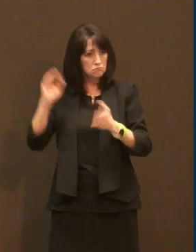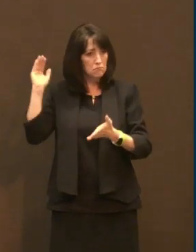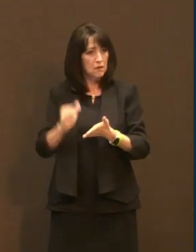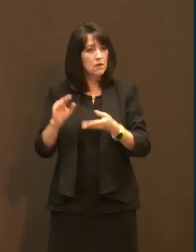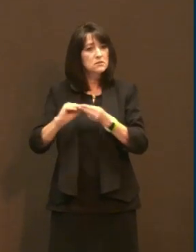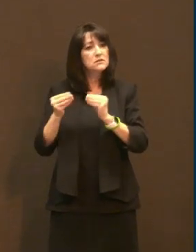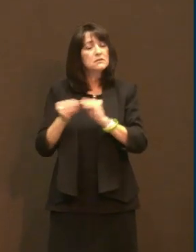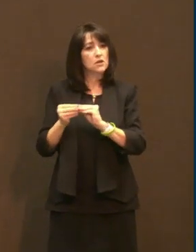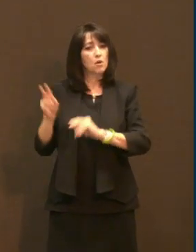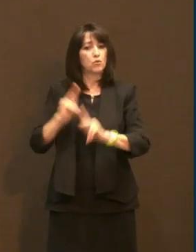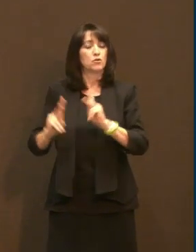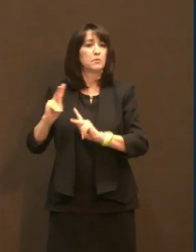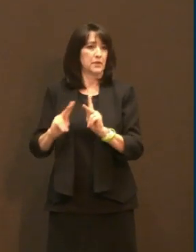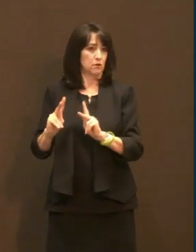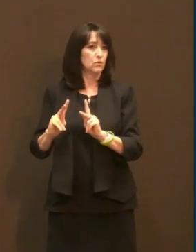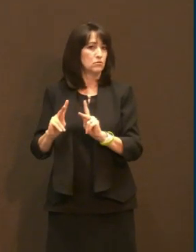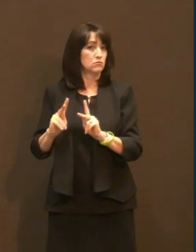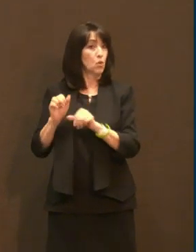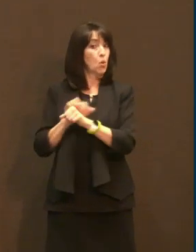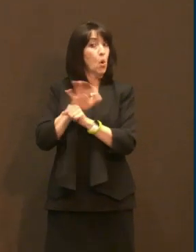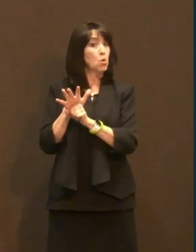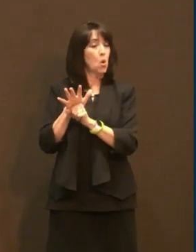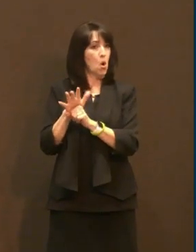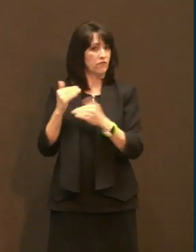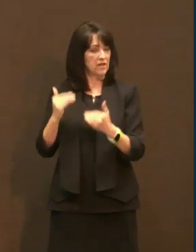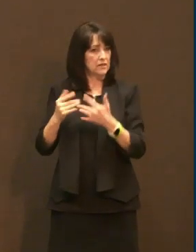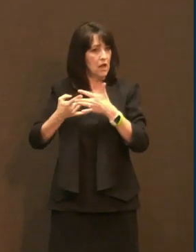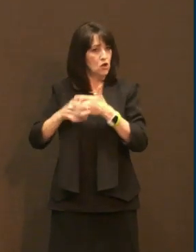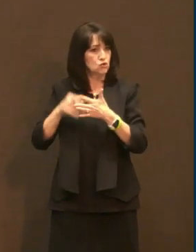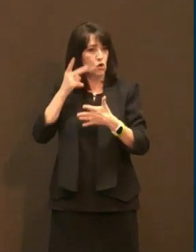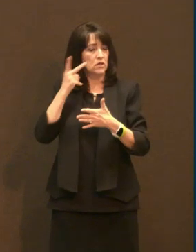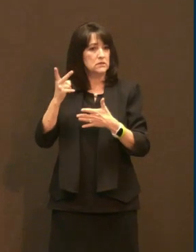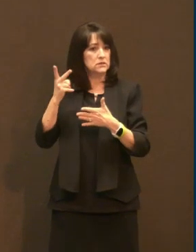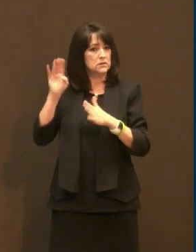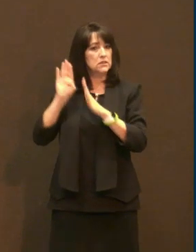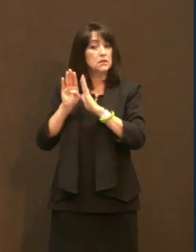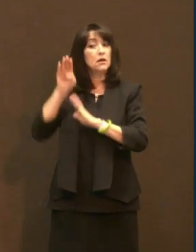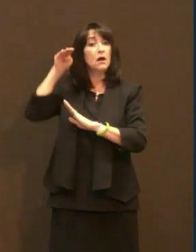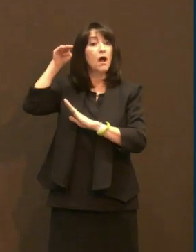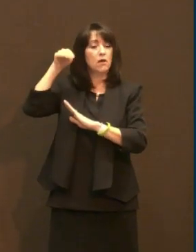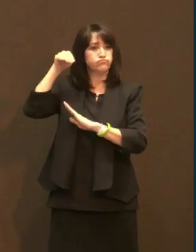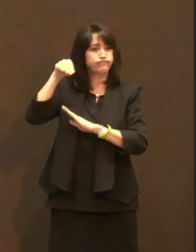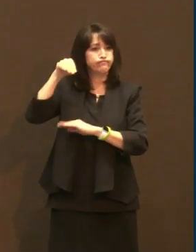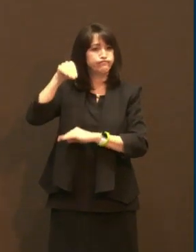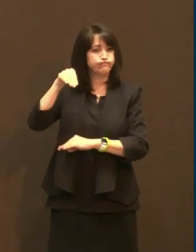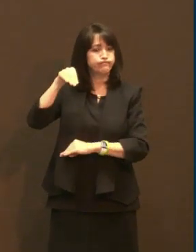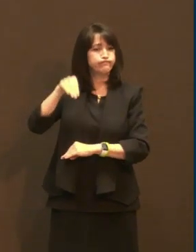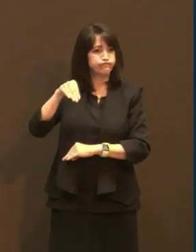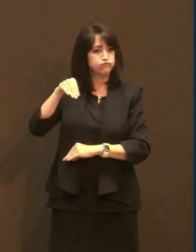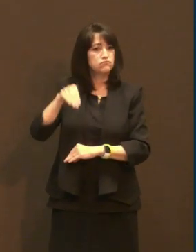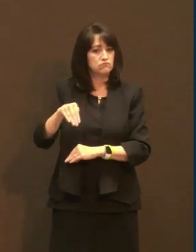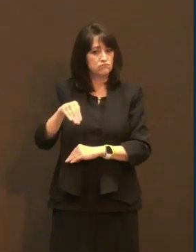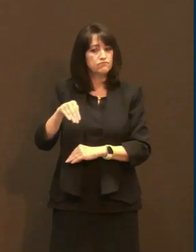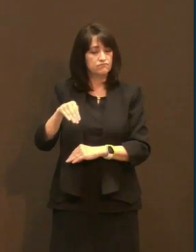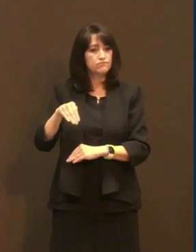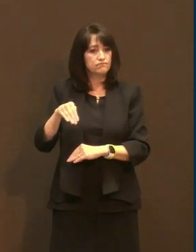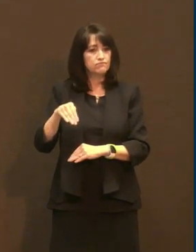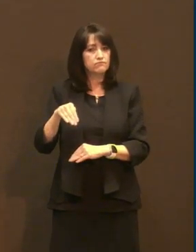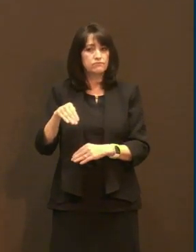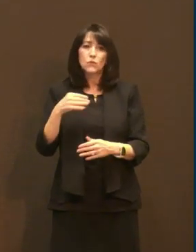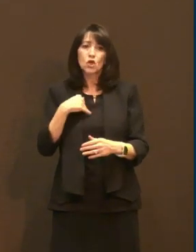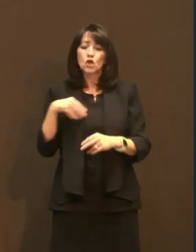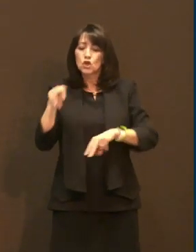patients. So I mentioned a percentage of people who test positive. That's a 5-day average, so that helps to smooth out